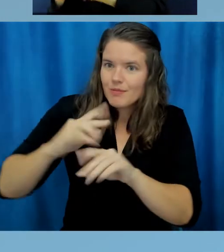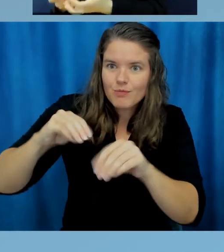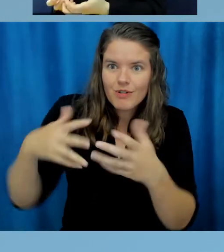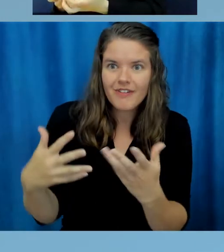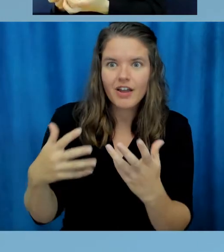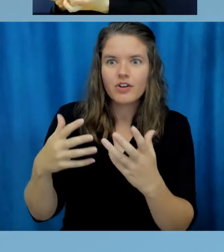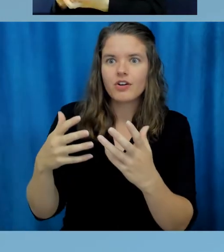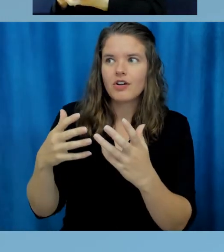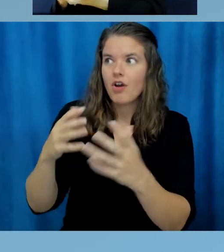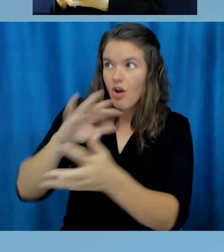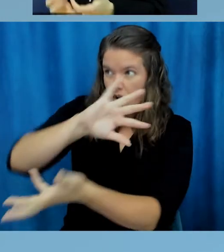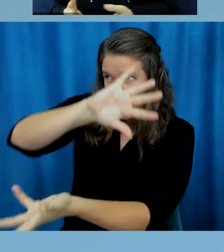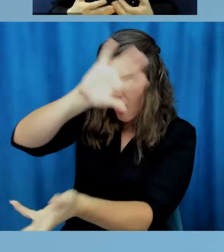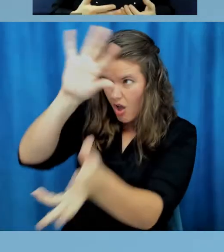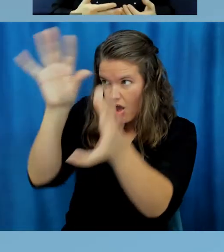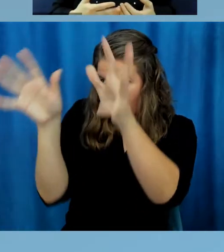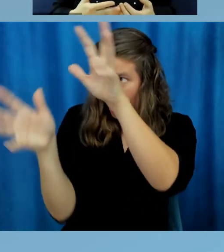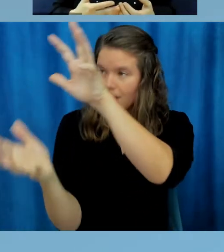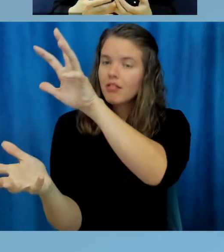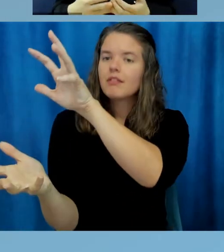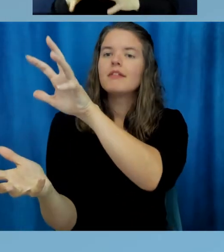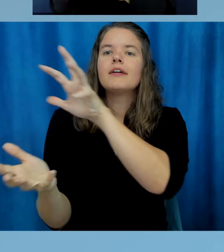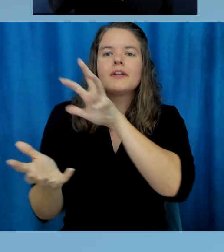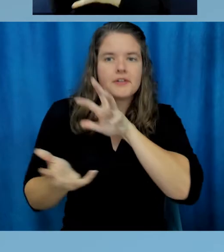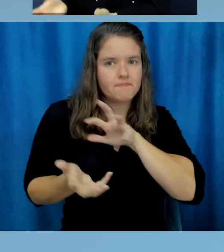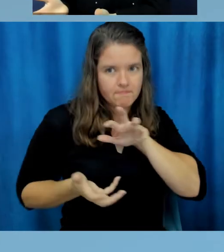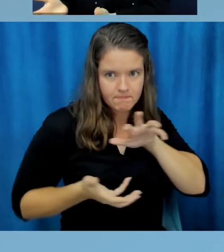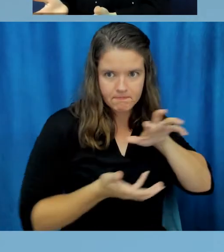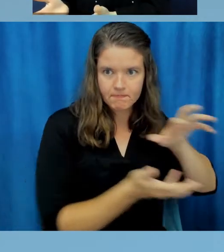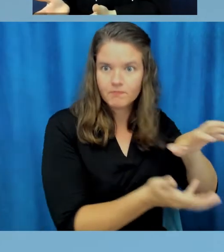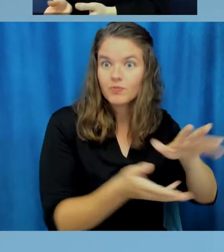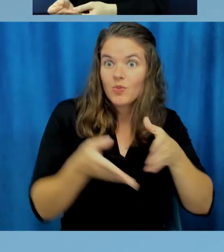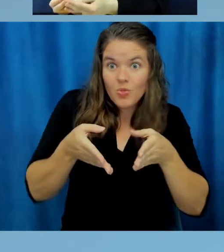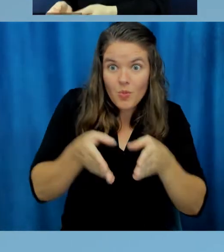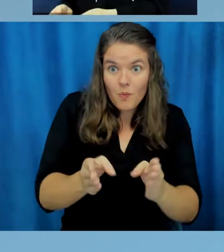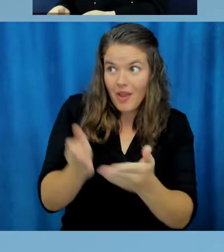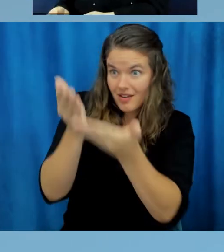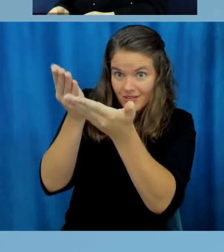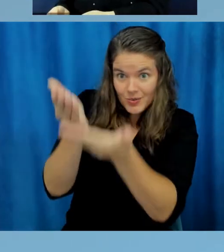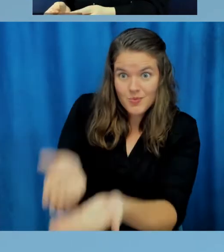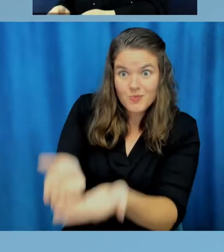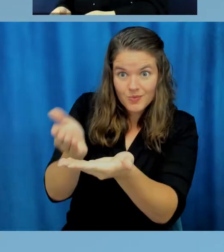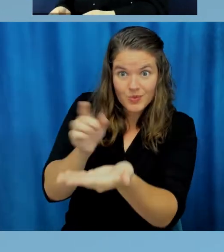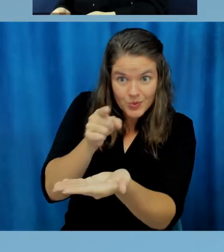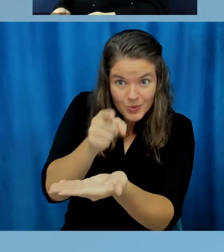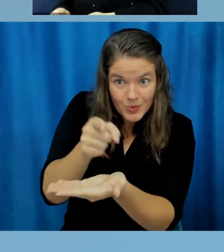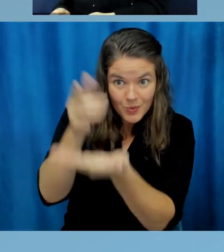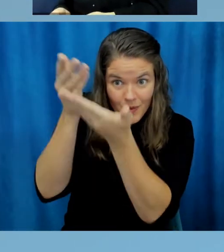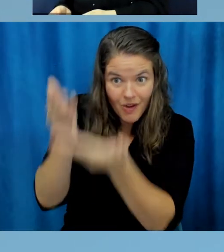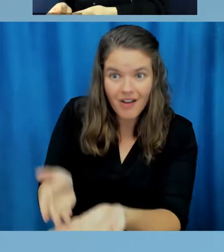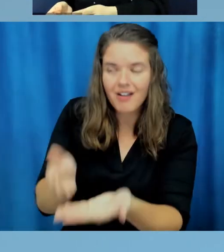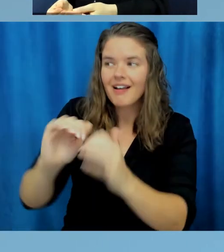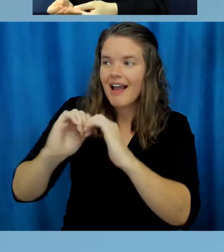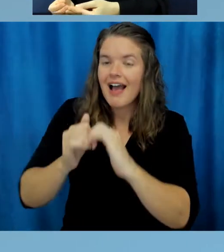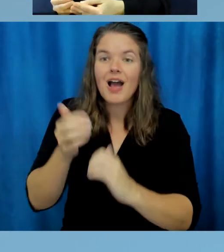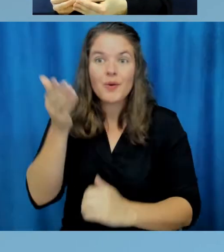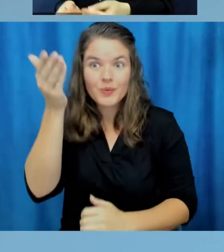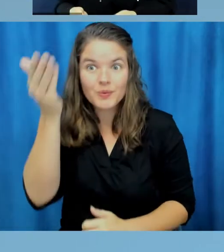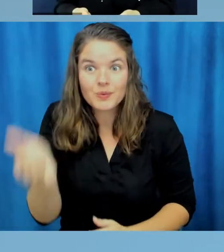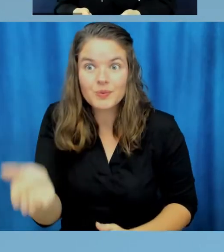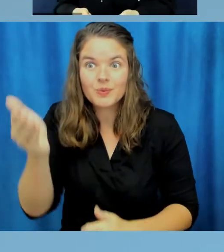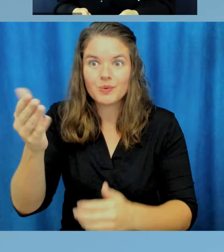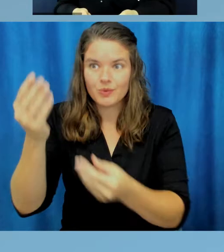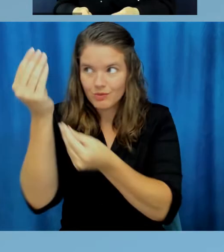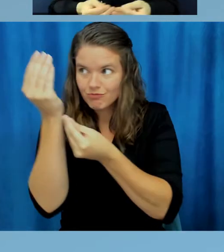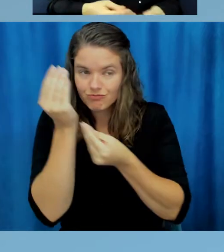take all of that and we relay it to them the way you are, the way you spoke it to them. We just